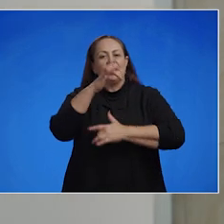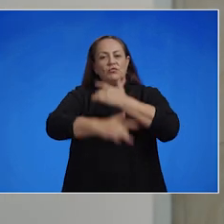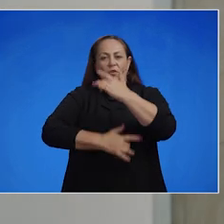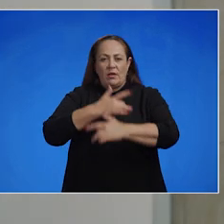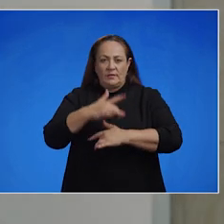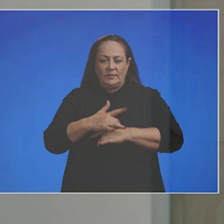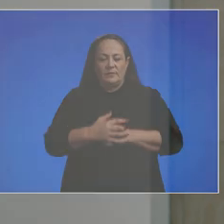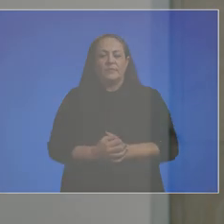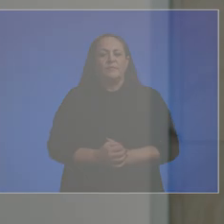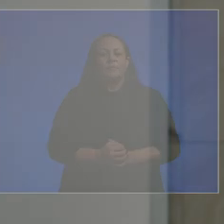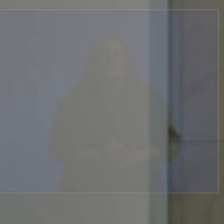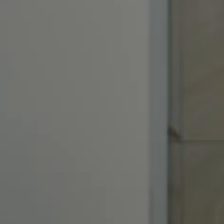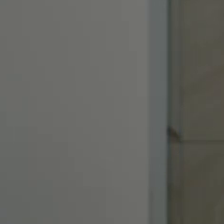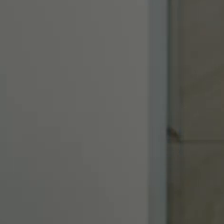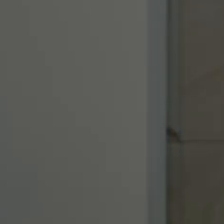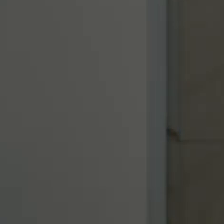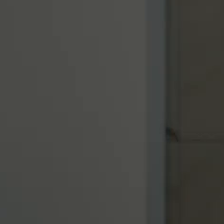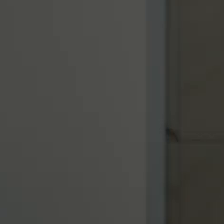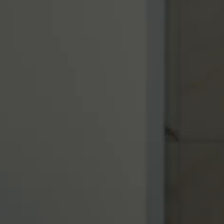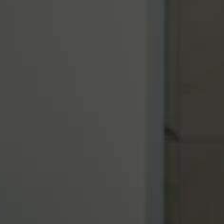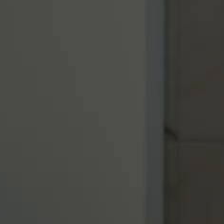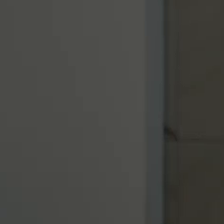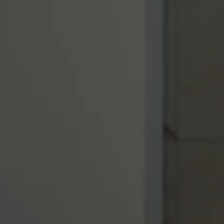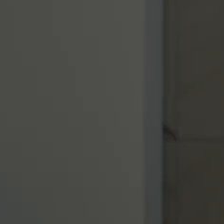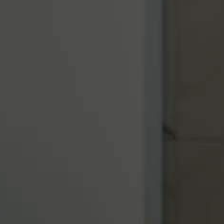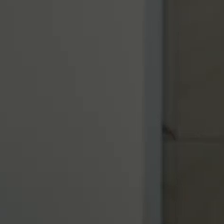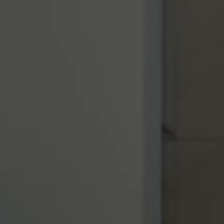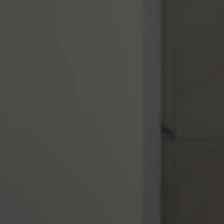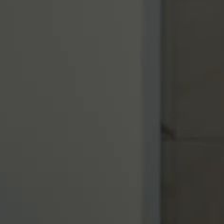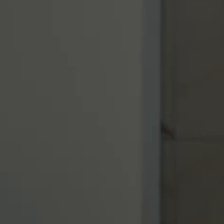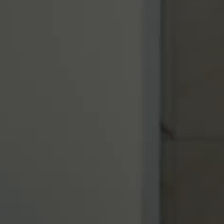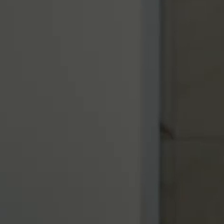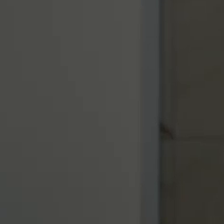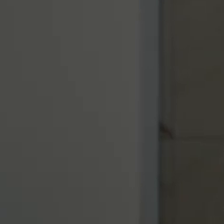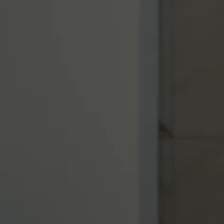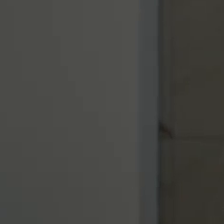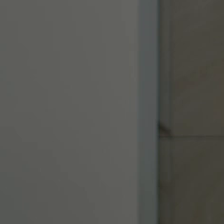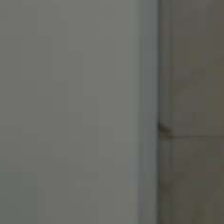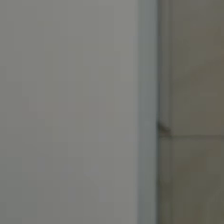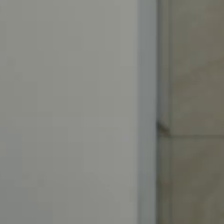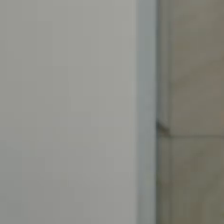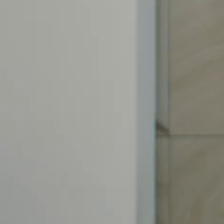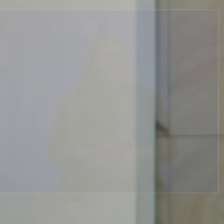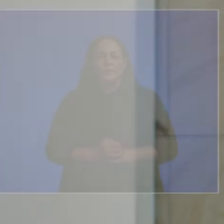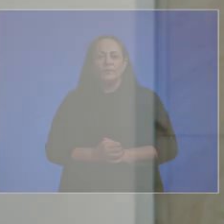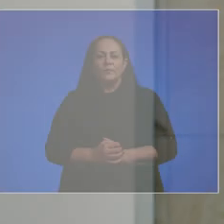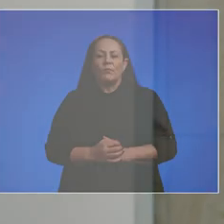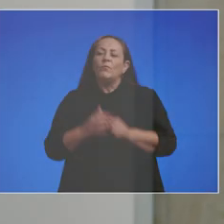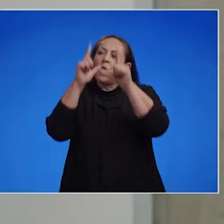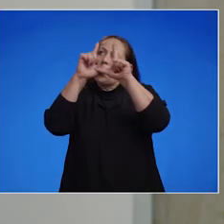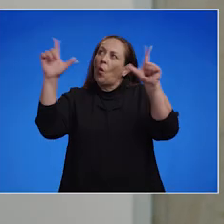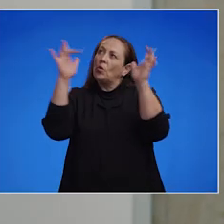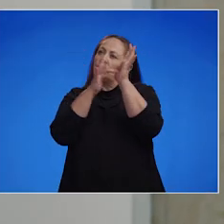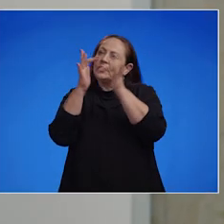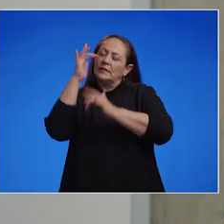Jesus Christ. For the kingdom, the power, and the glory are yours, now and forever. Lord